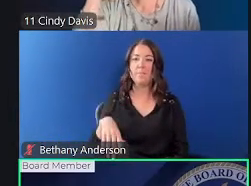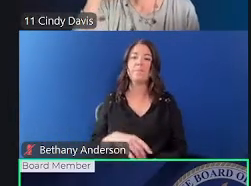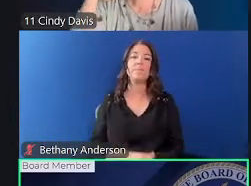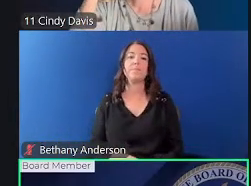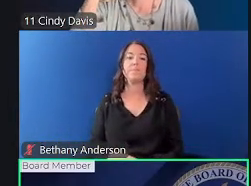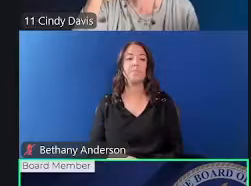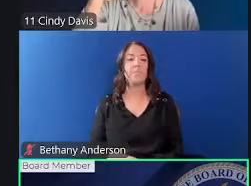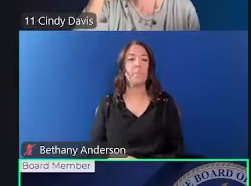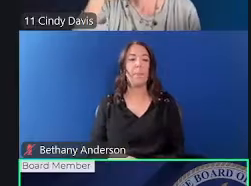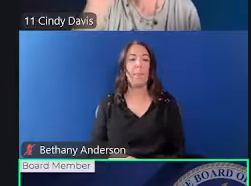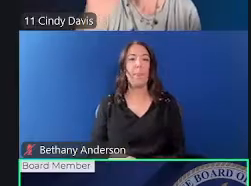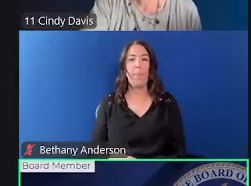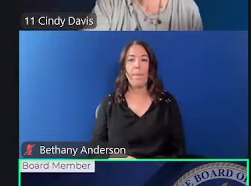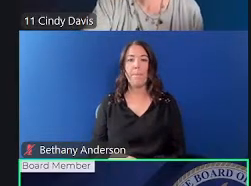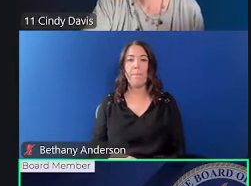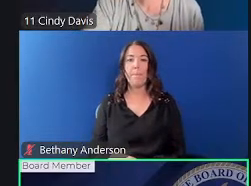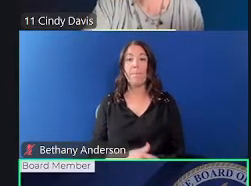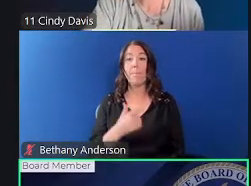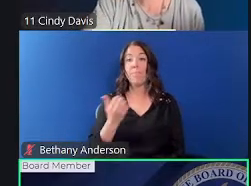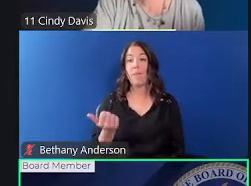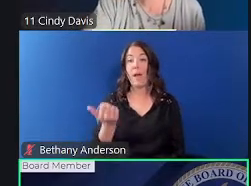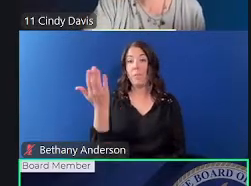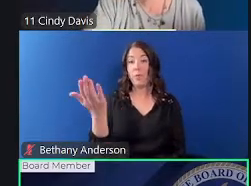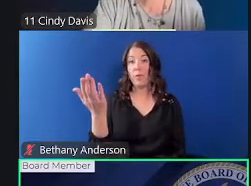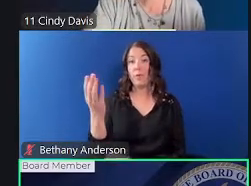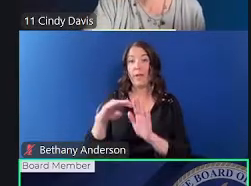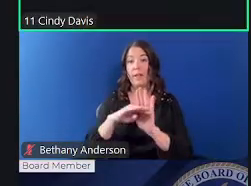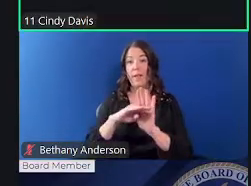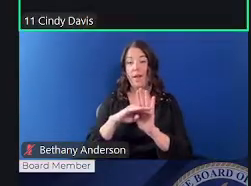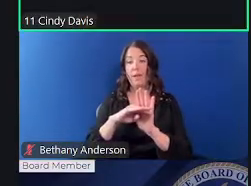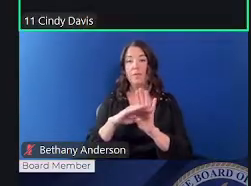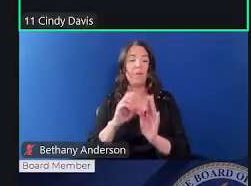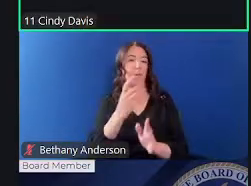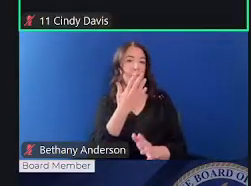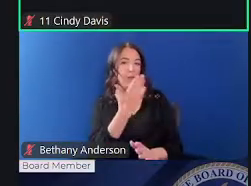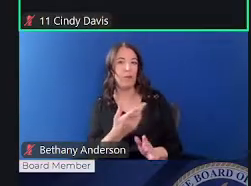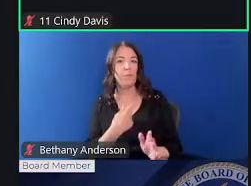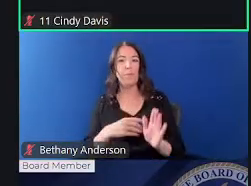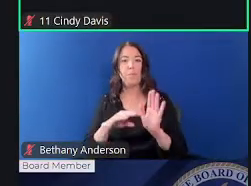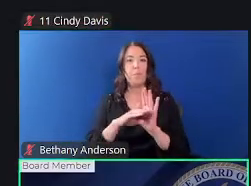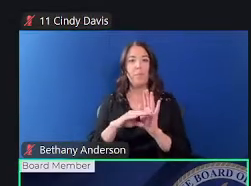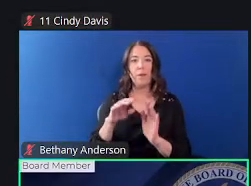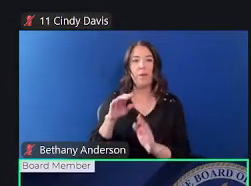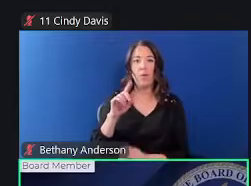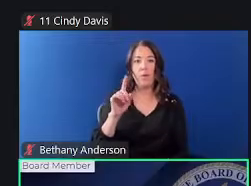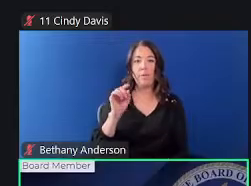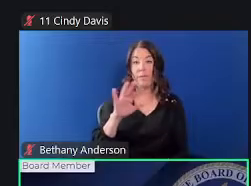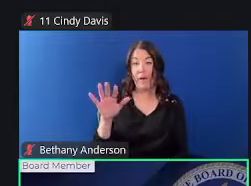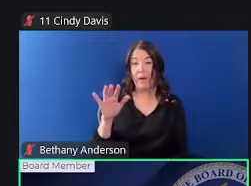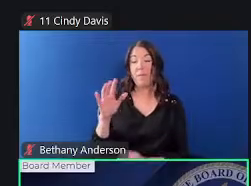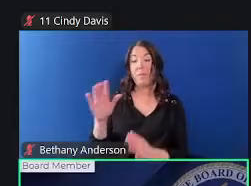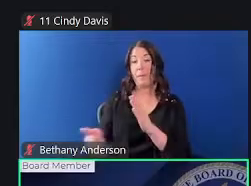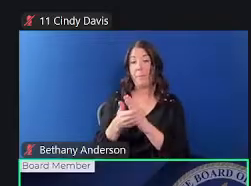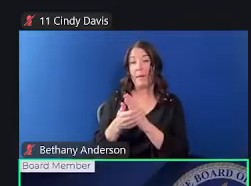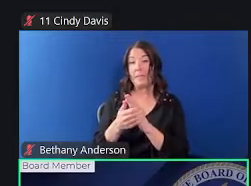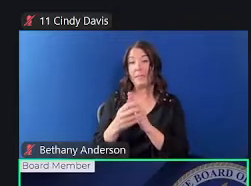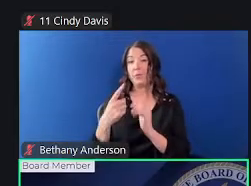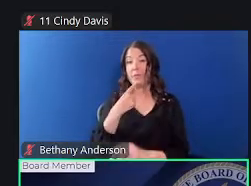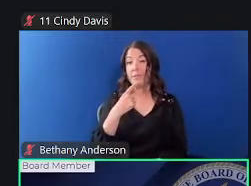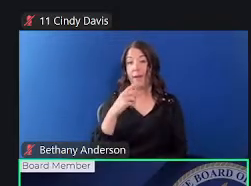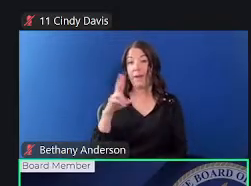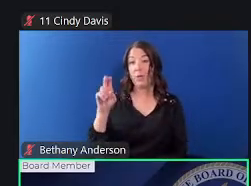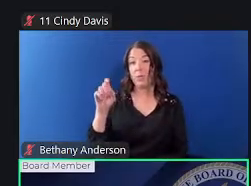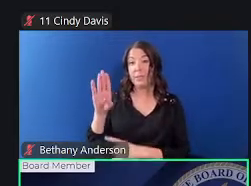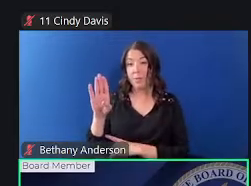So I'd move that line. Certainly, thank you. Would 155 be amended to read USDB